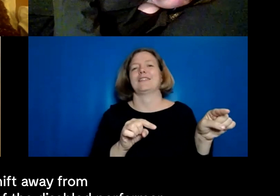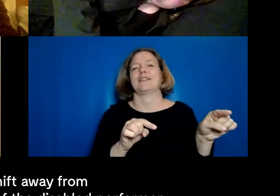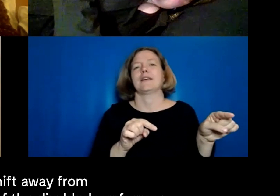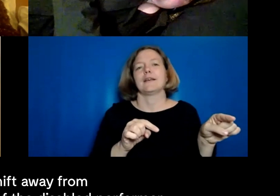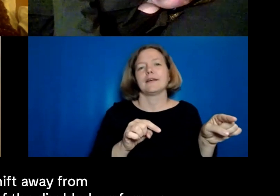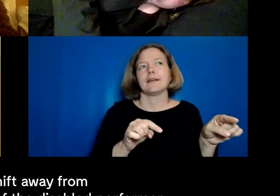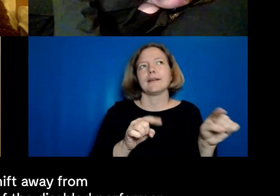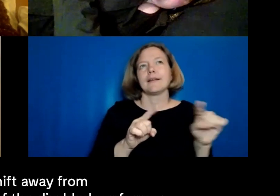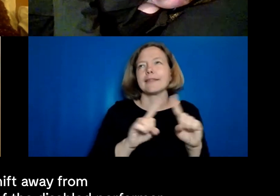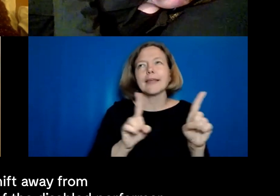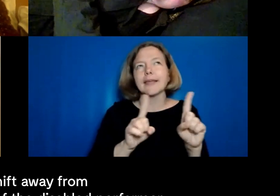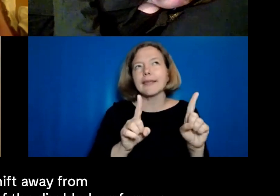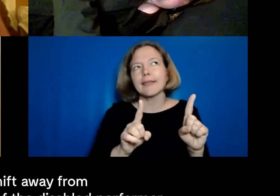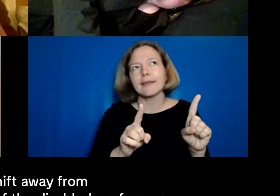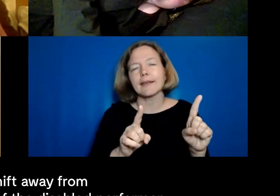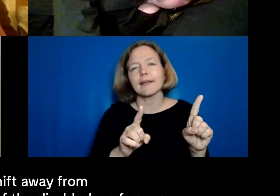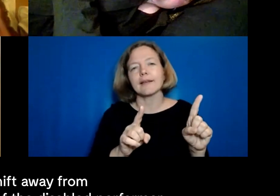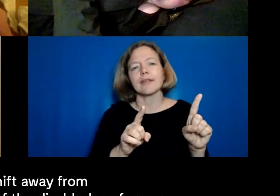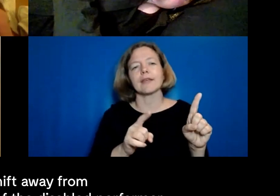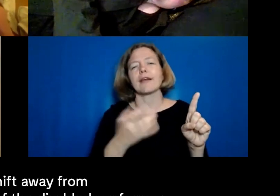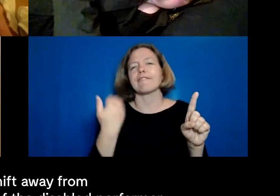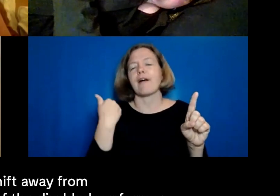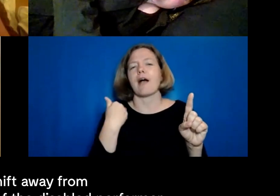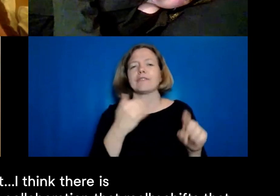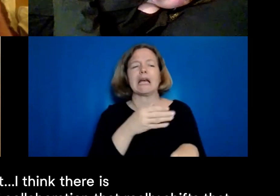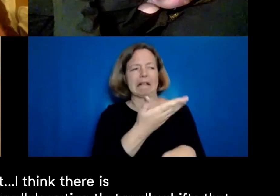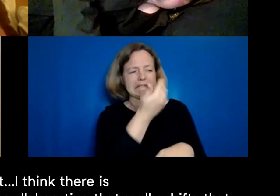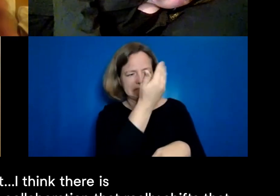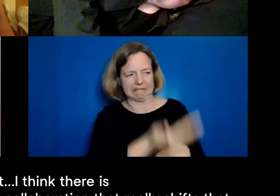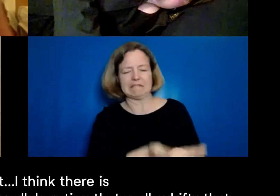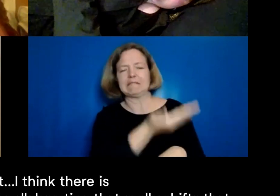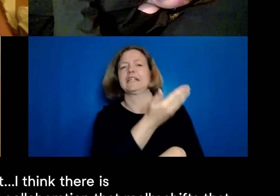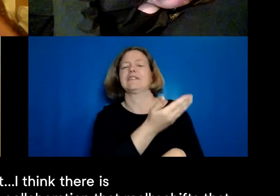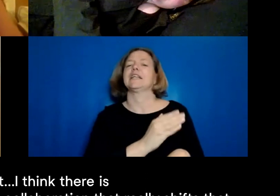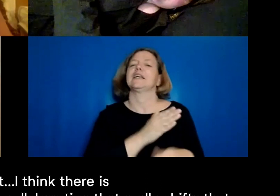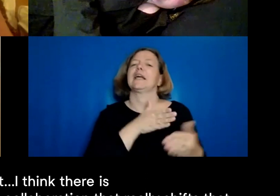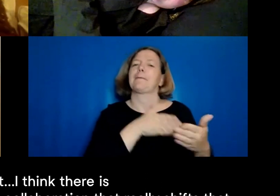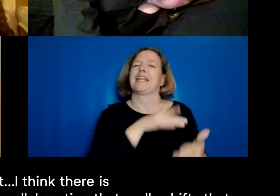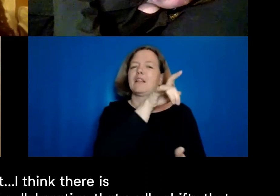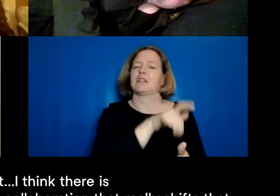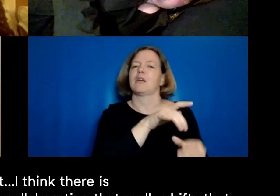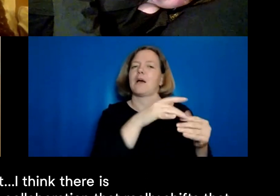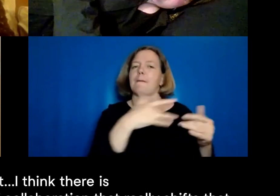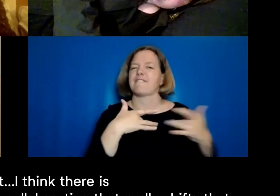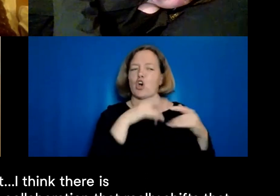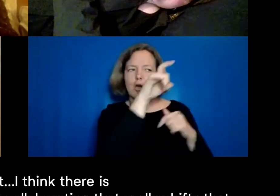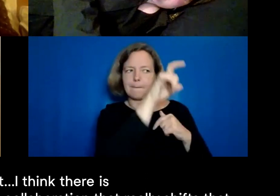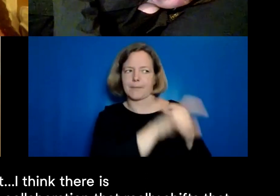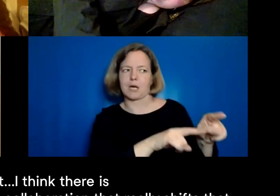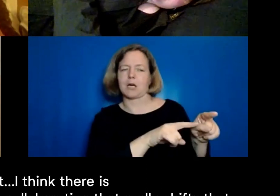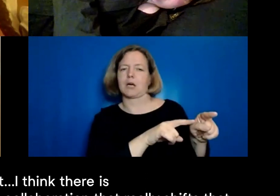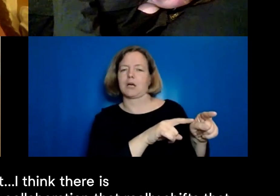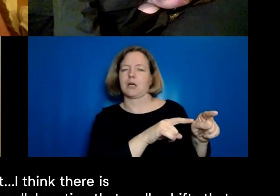of icon of the disabled performer, and that I think there's something in this notion